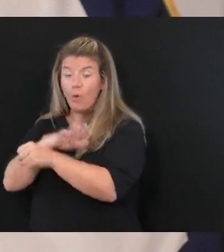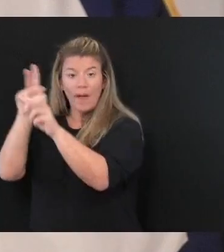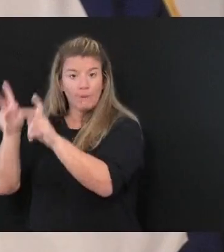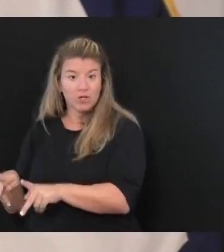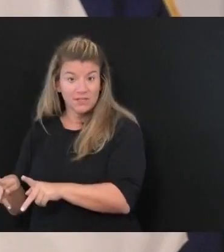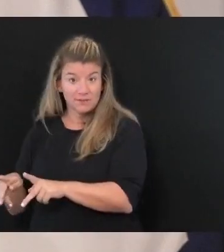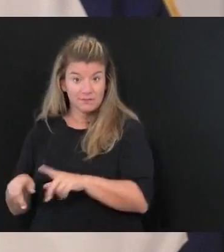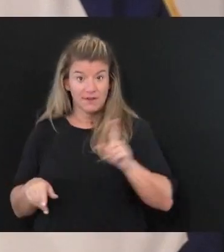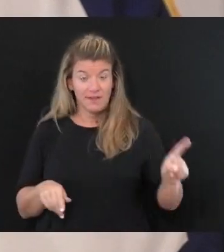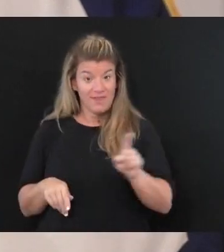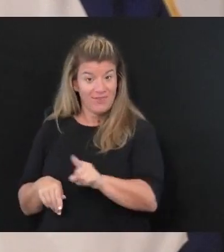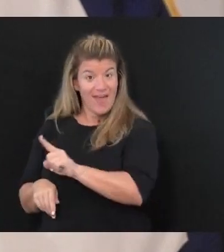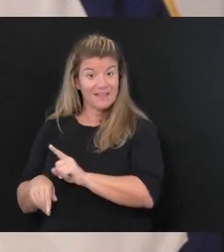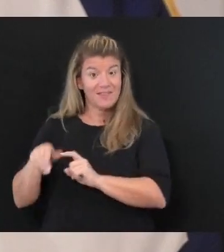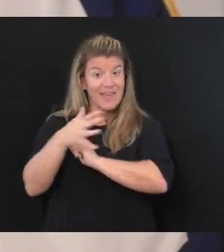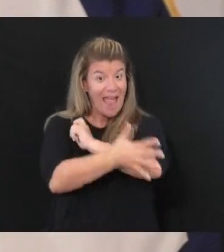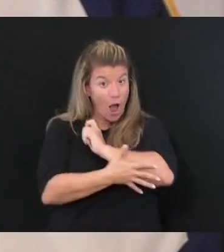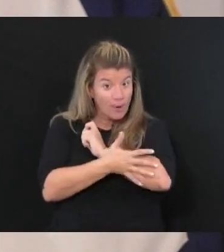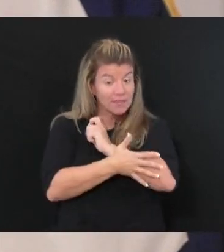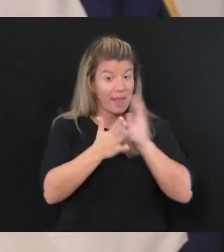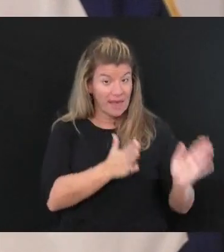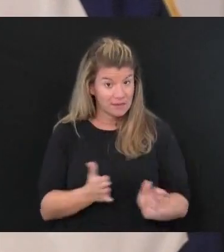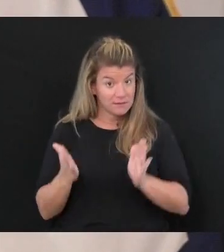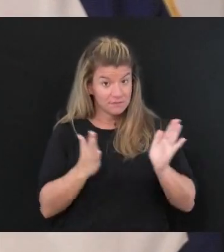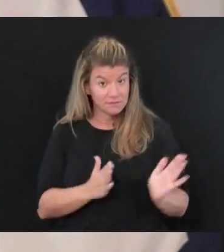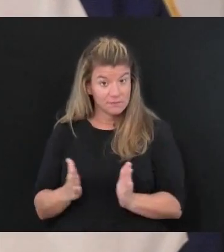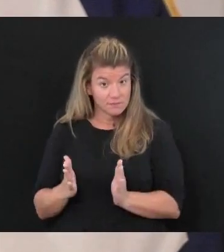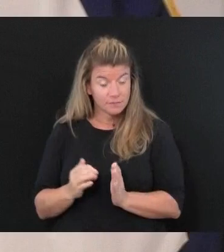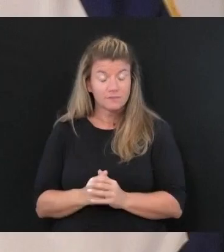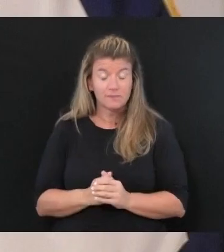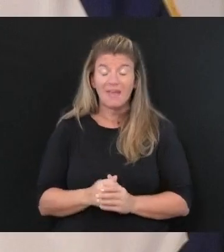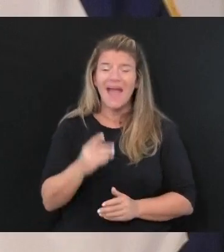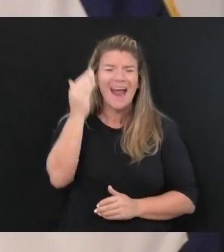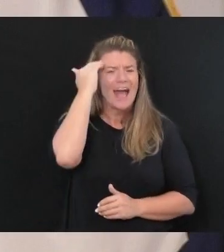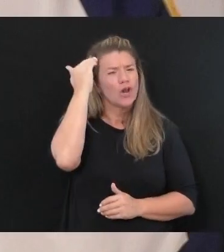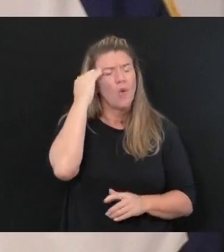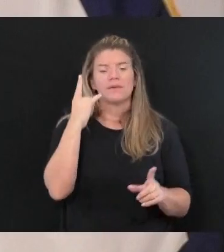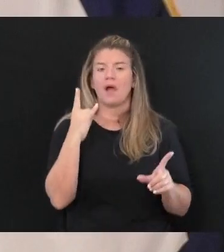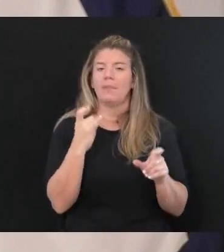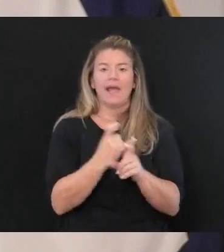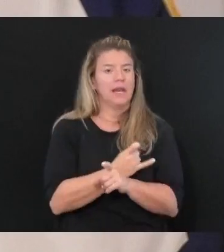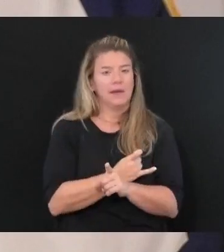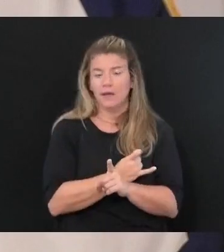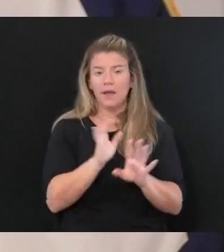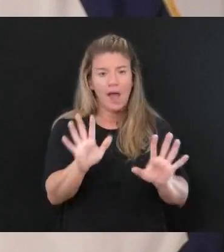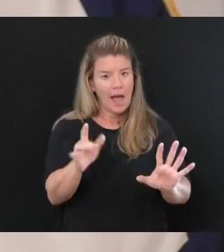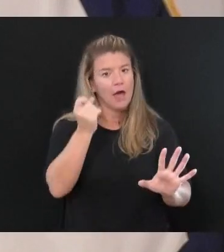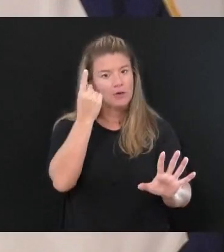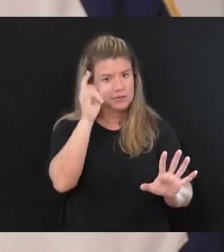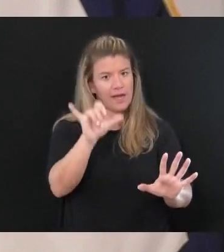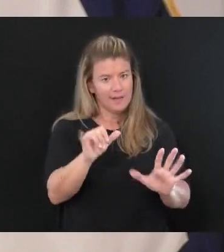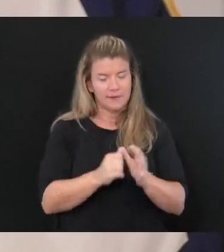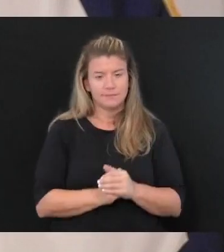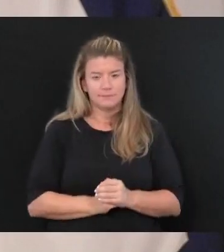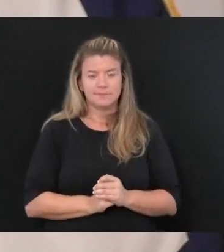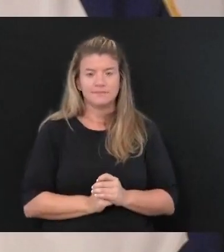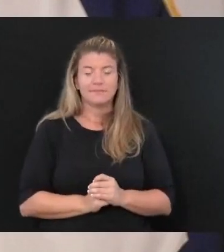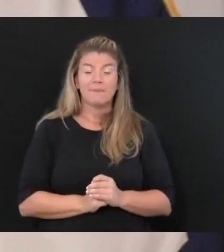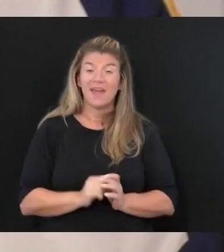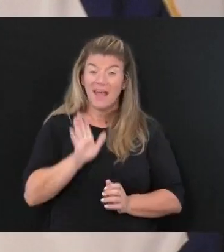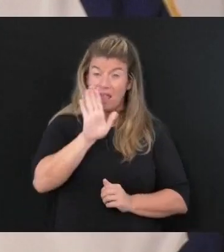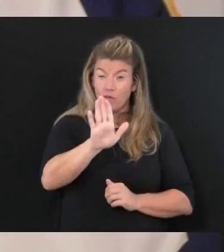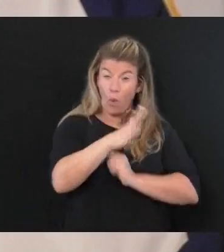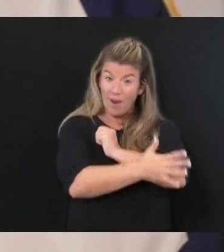me and just think about this because it's been complicated, I know. But if you're in a